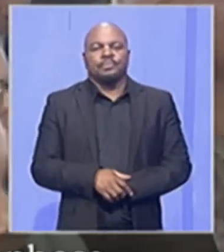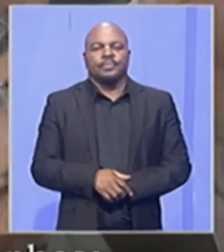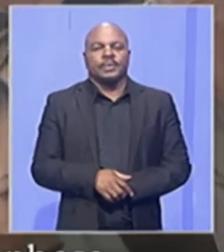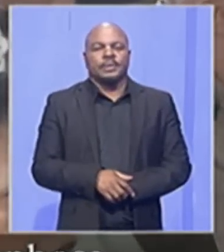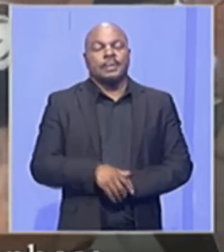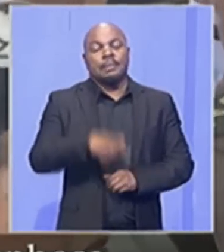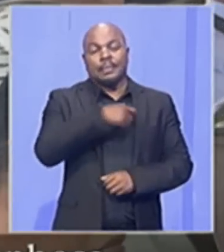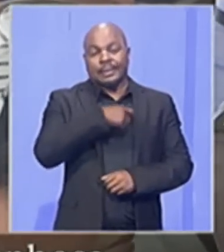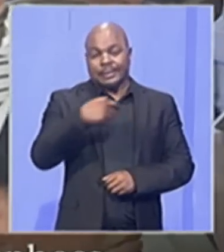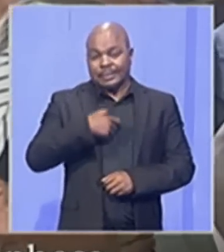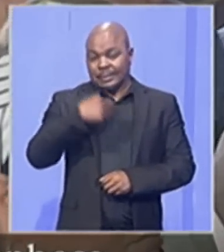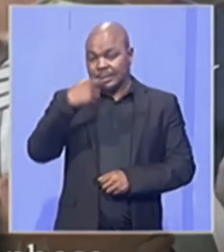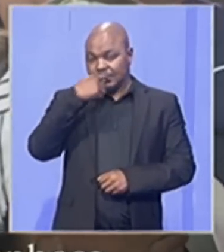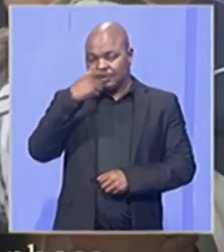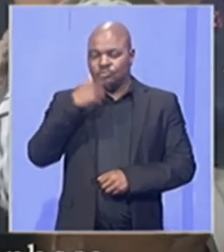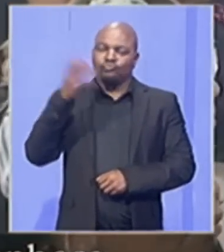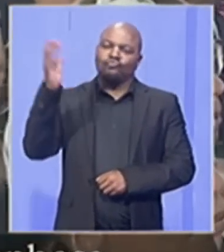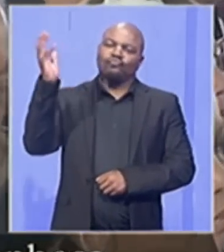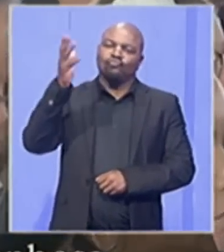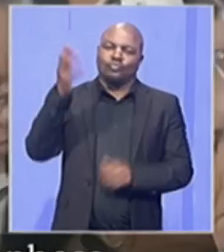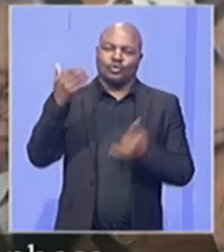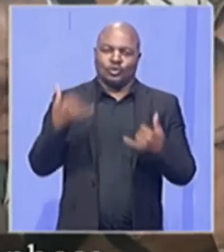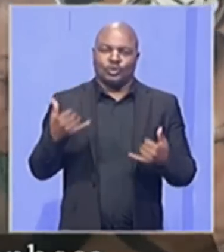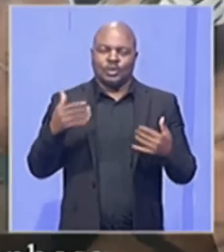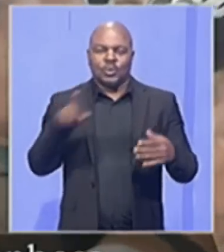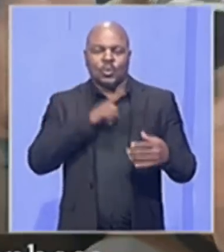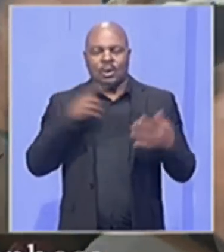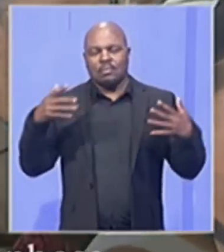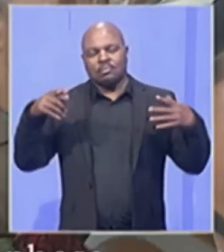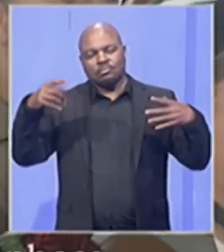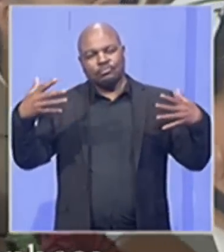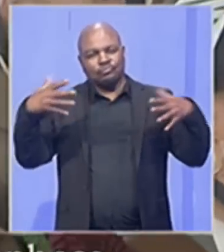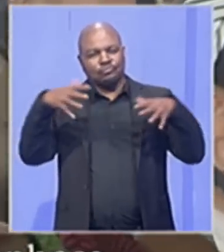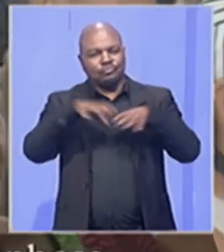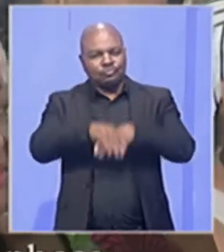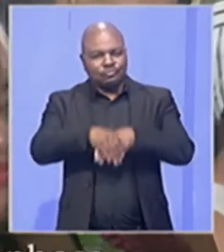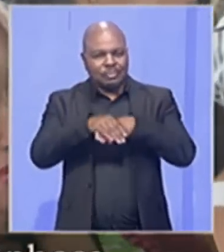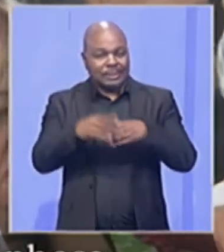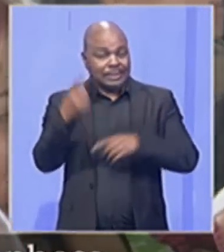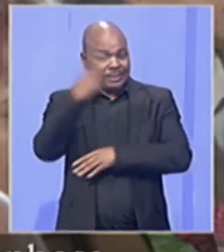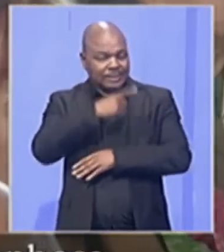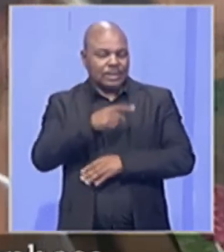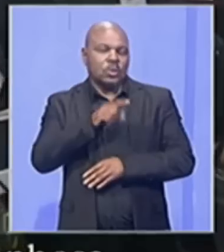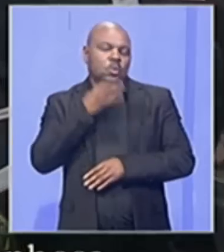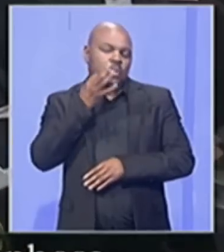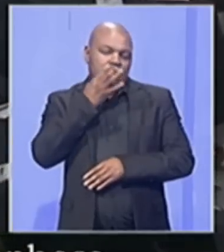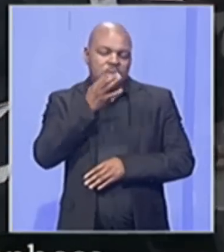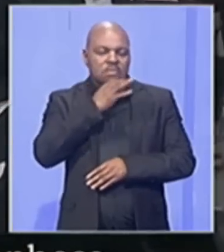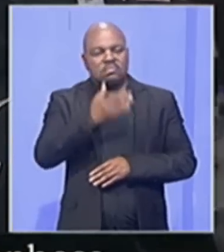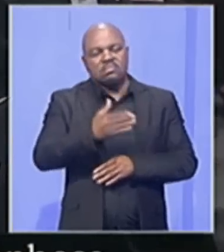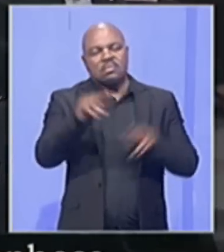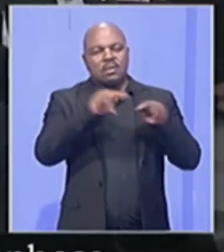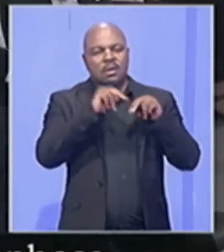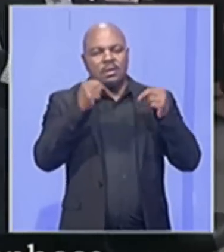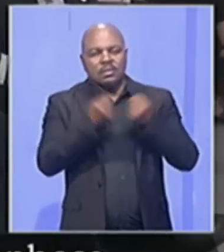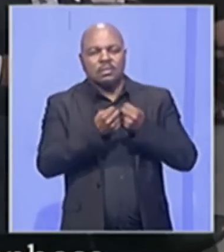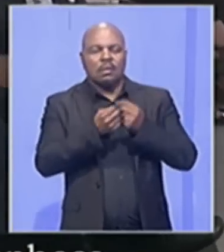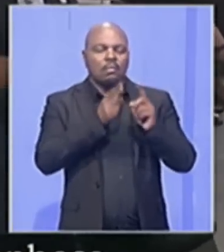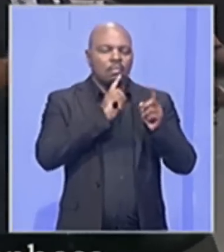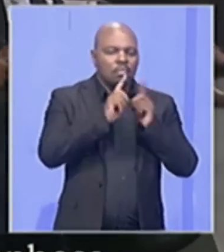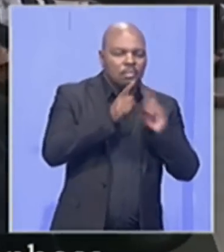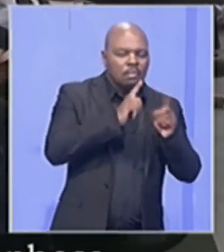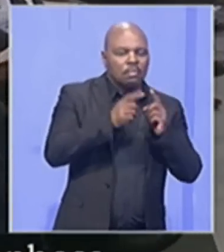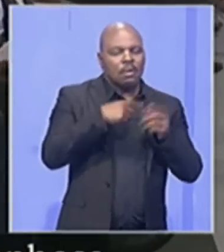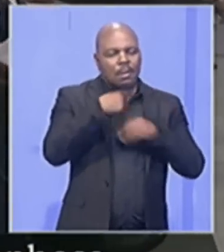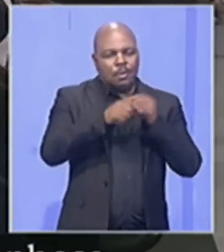Mopresidente Cyril Ramaphosa o tshetlehile puo ya sehloho letsatsing la puelano moo a phatlaladitseng morero wa ditherisano ka tsa setjhaba ka maemo a